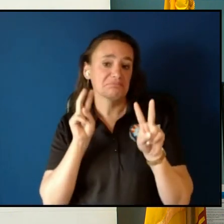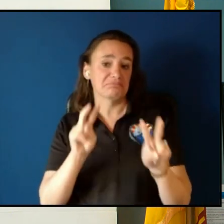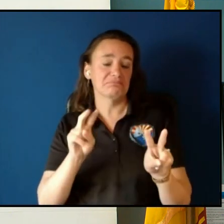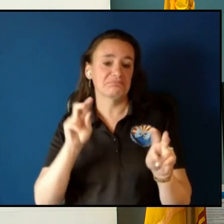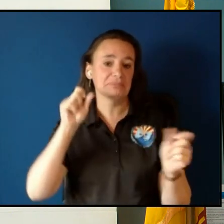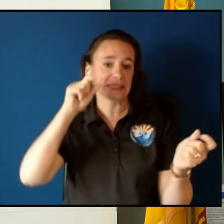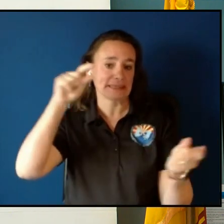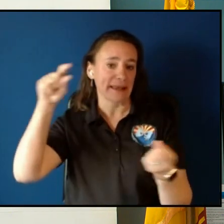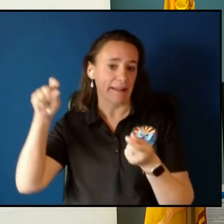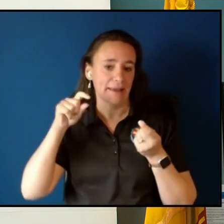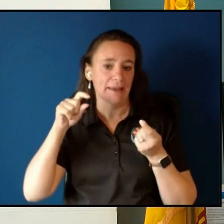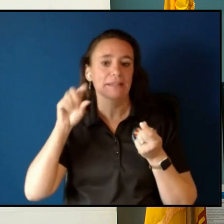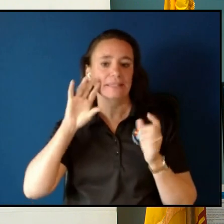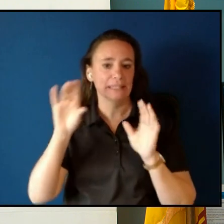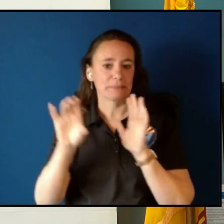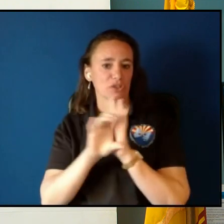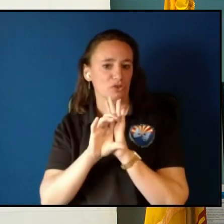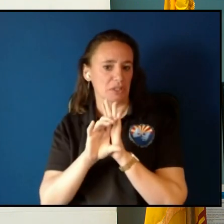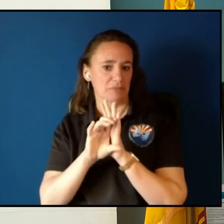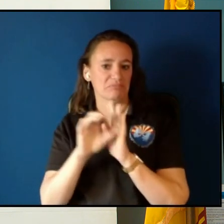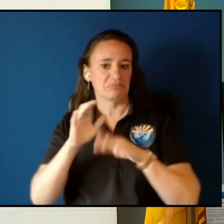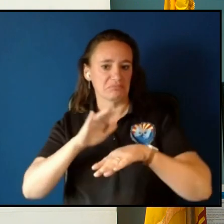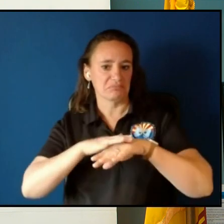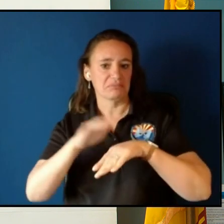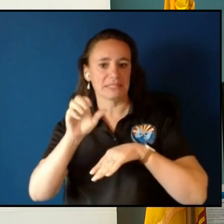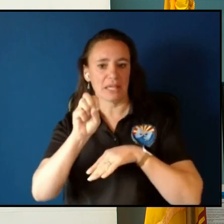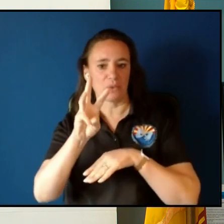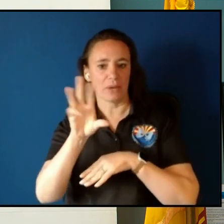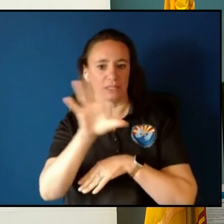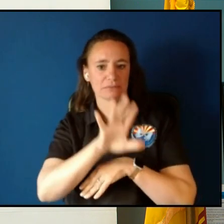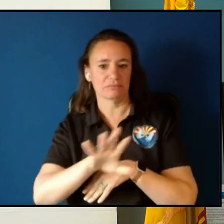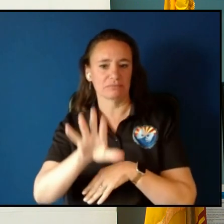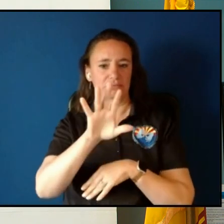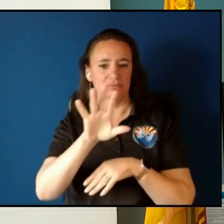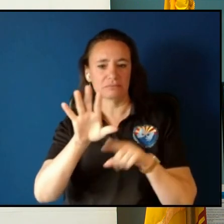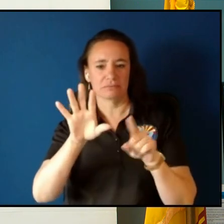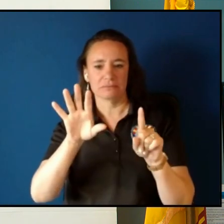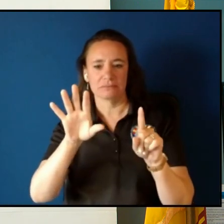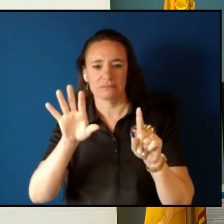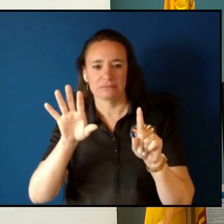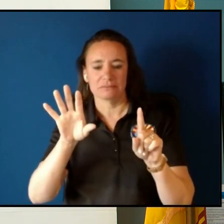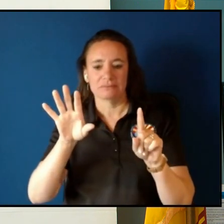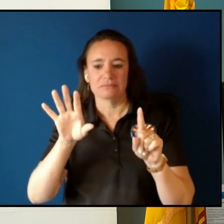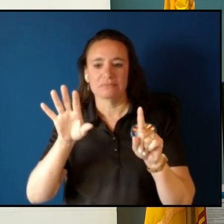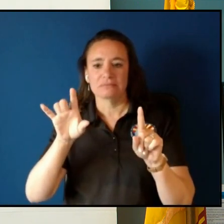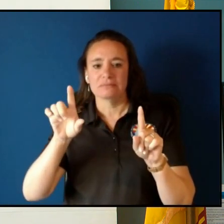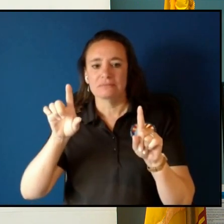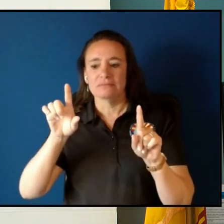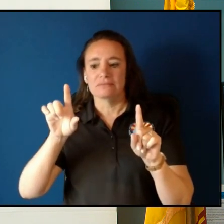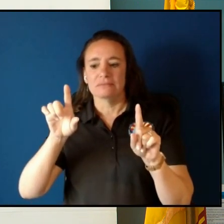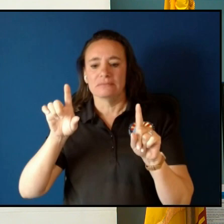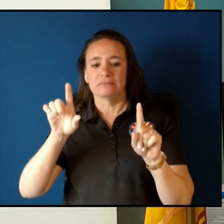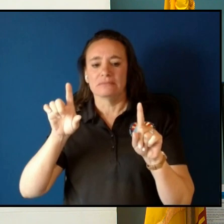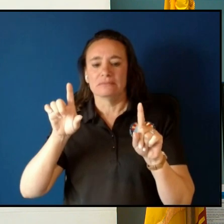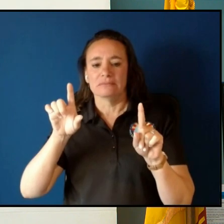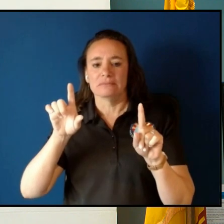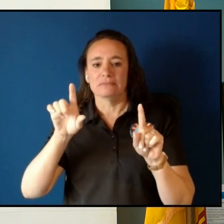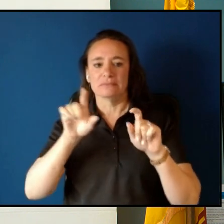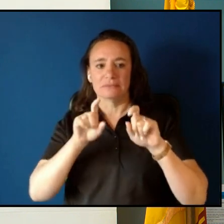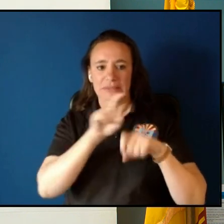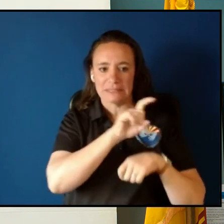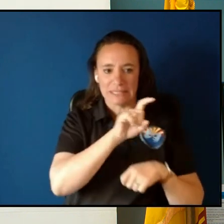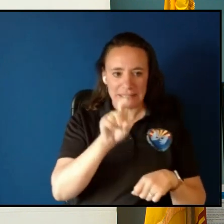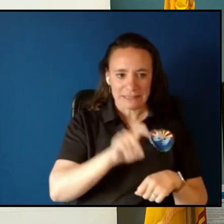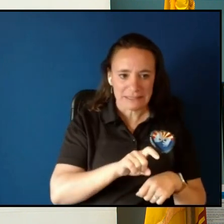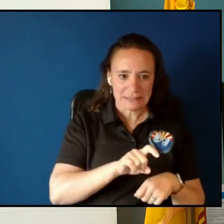the Southwest. Again, like we had yesterday, this is Texas over here. This is the Panhandle with Oklahoma. And here's New Mexico, this big area